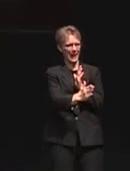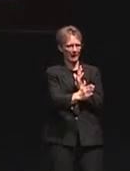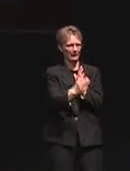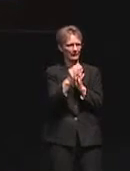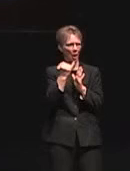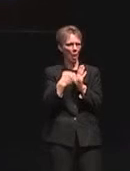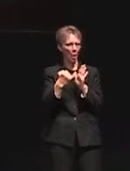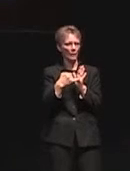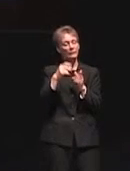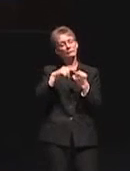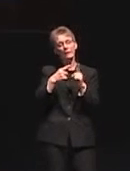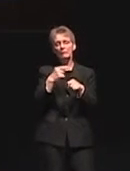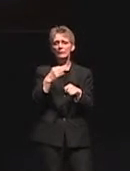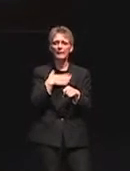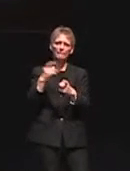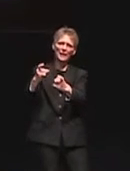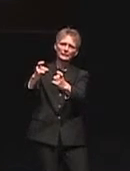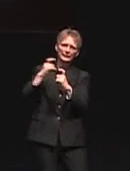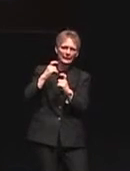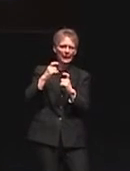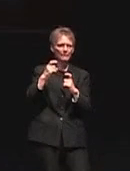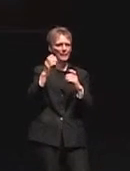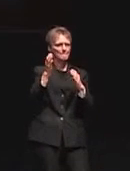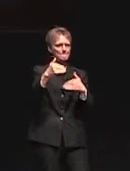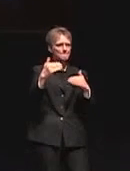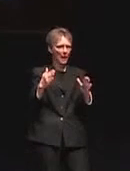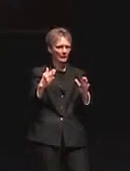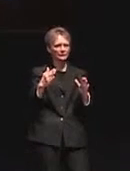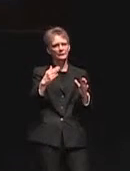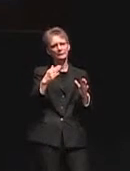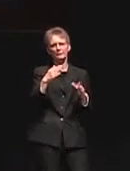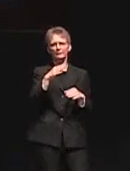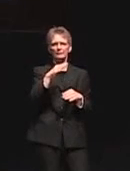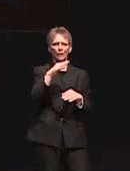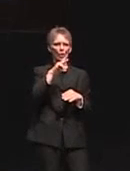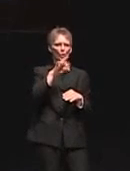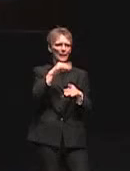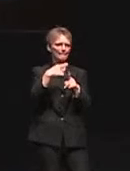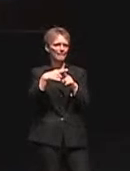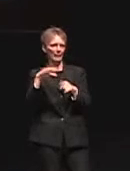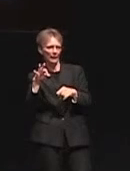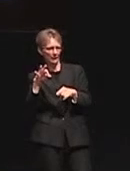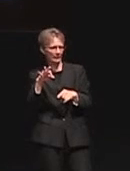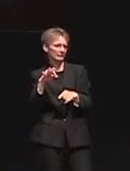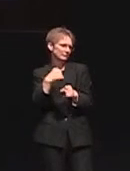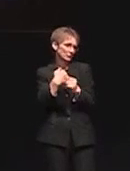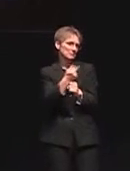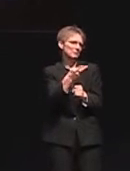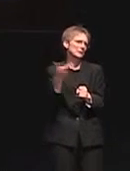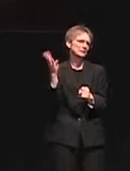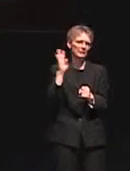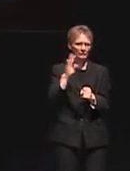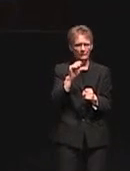me 39 by 9 boxes, shadow boxes. And so I created a series of shadow boxes